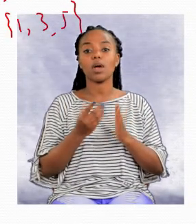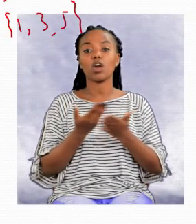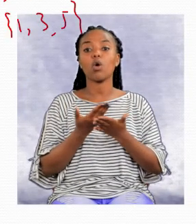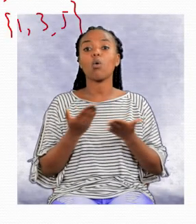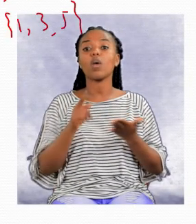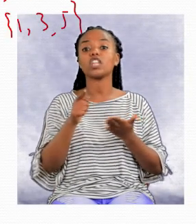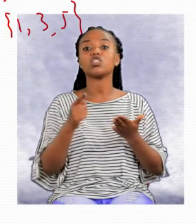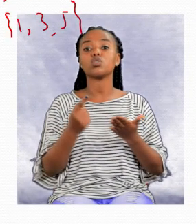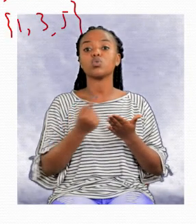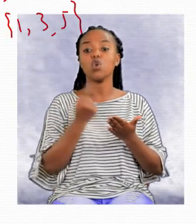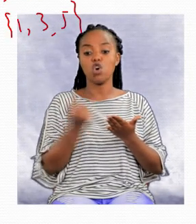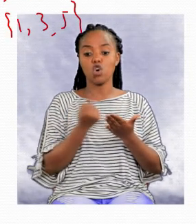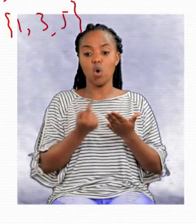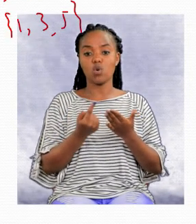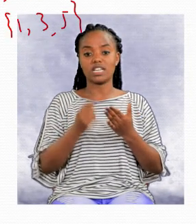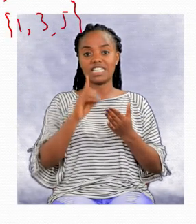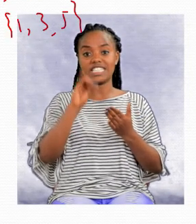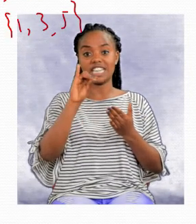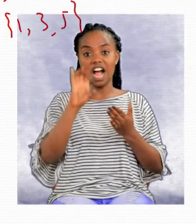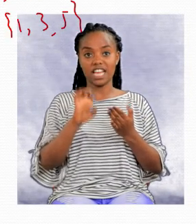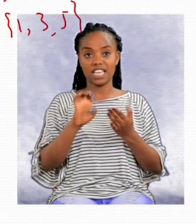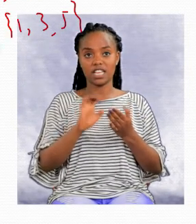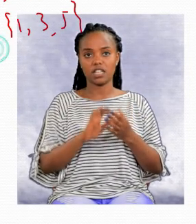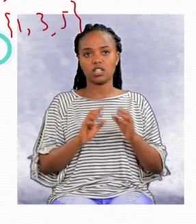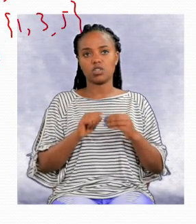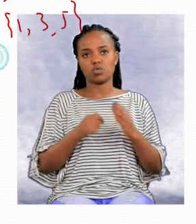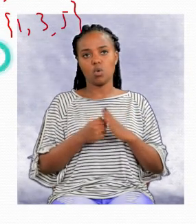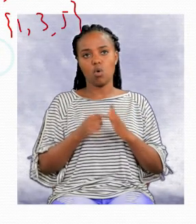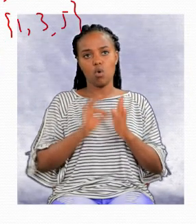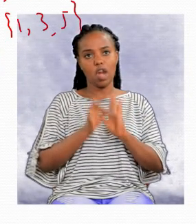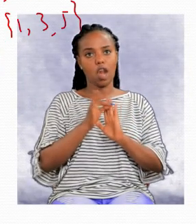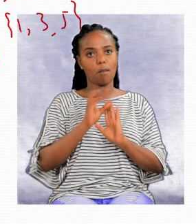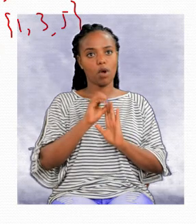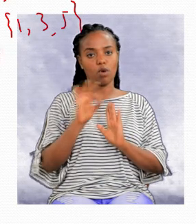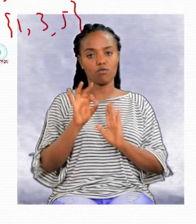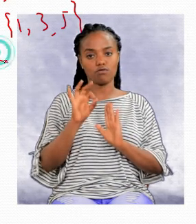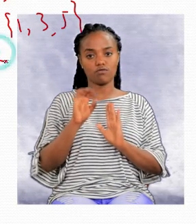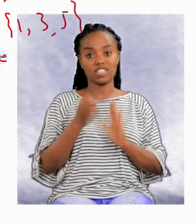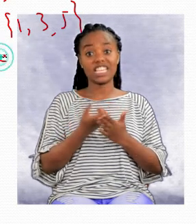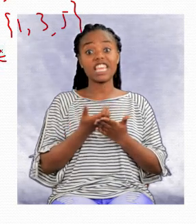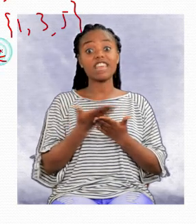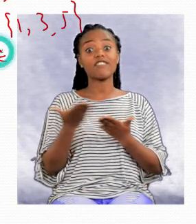die? Probability of the event is equal to this number of event